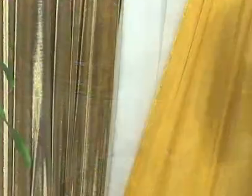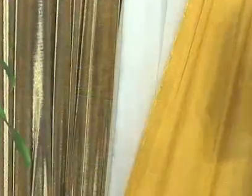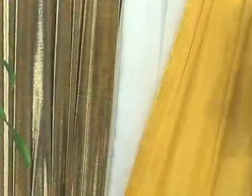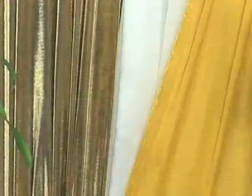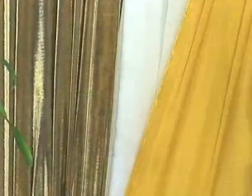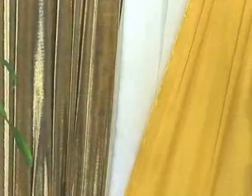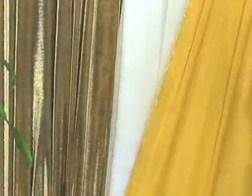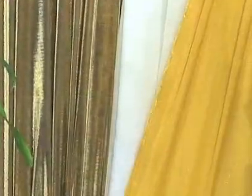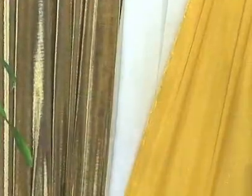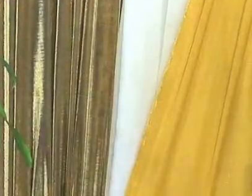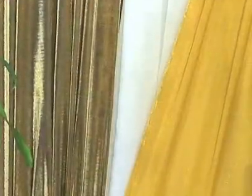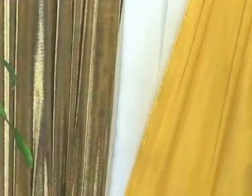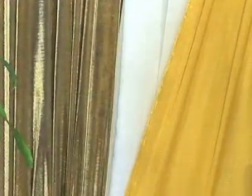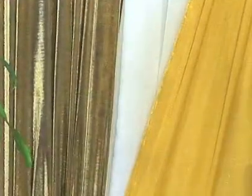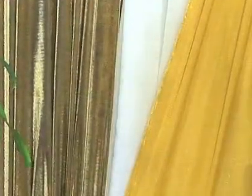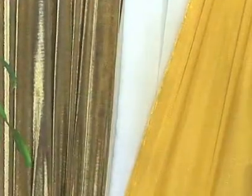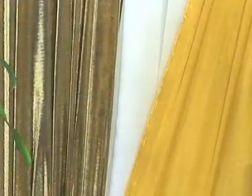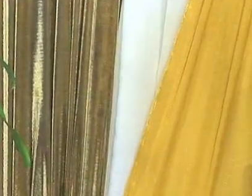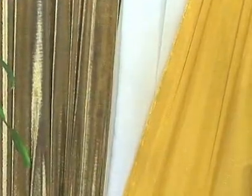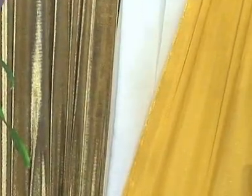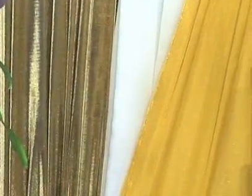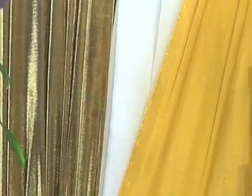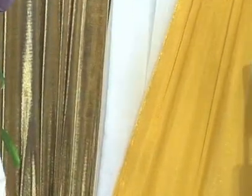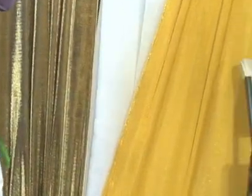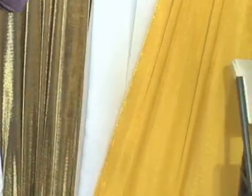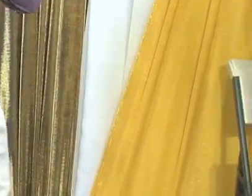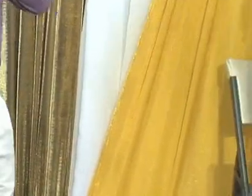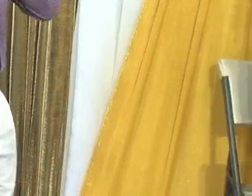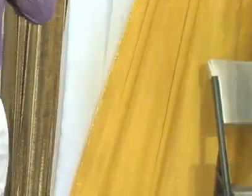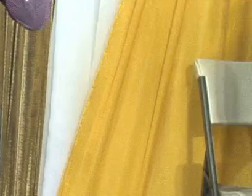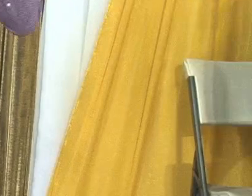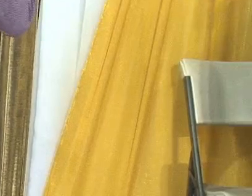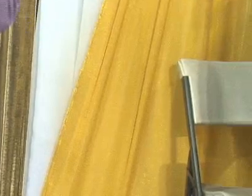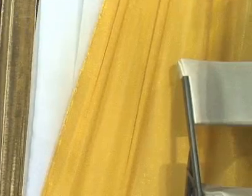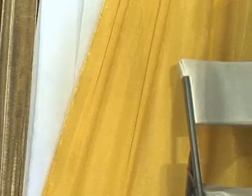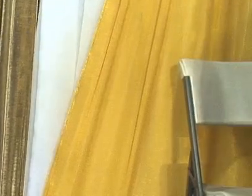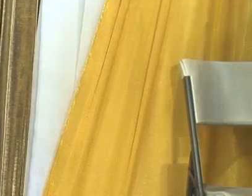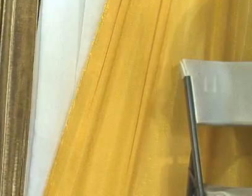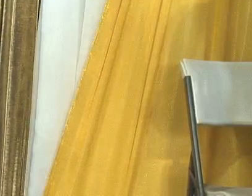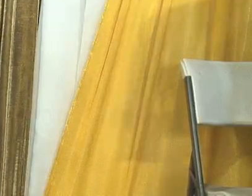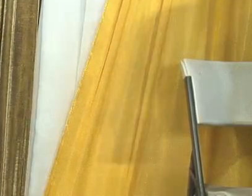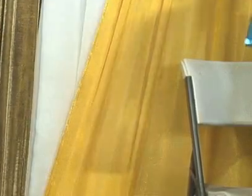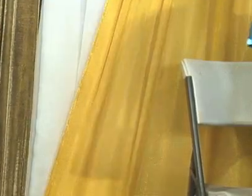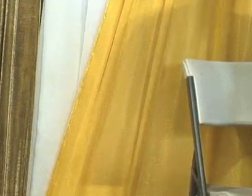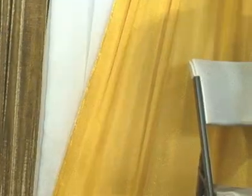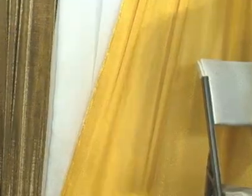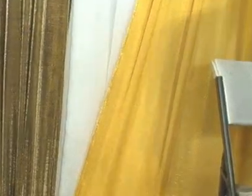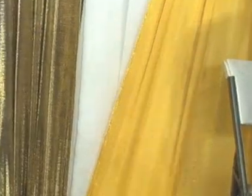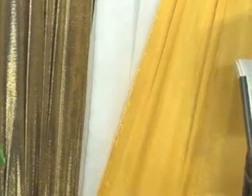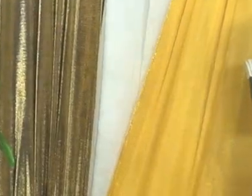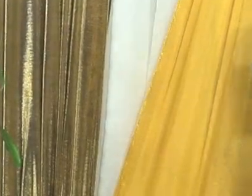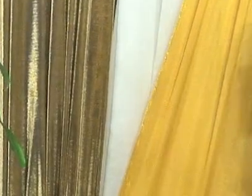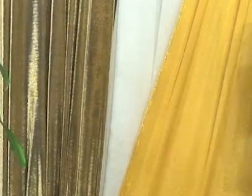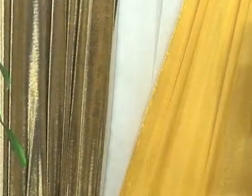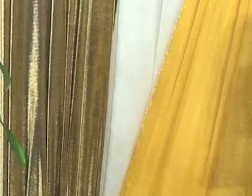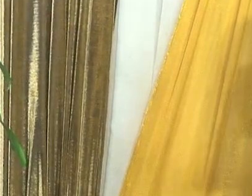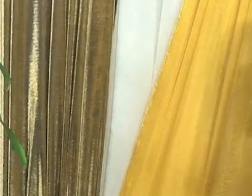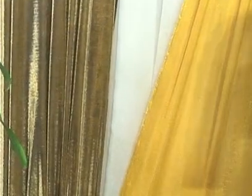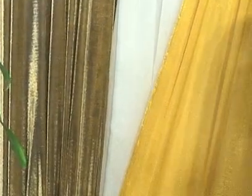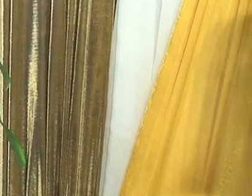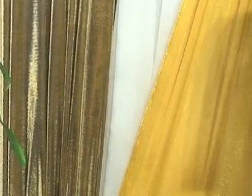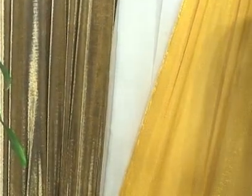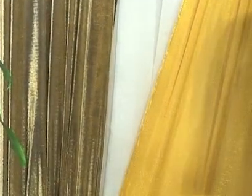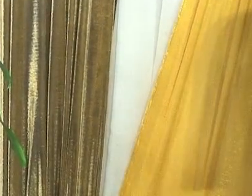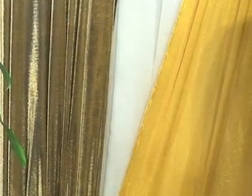He's all over me. And He's keeping me alive. Go ahead, singers. He is all over